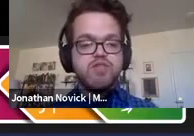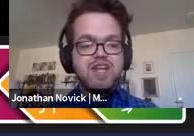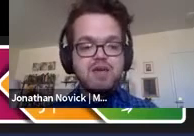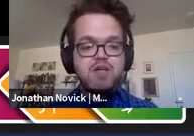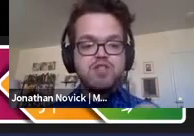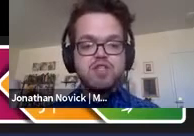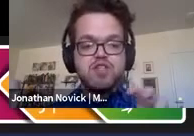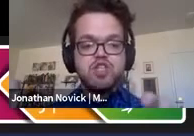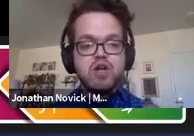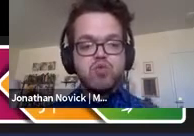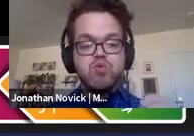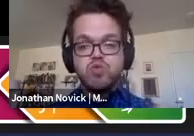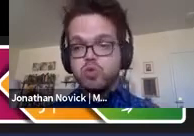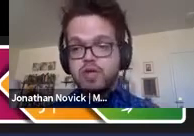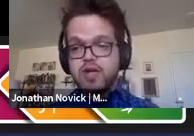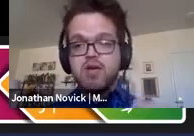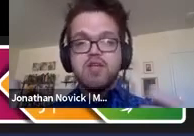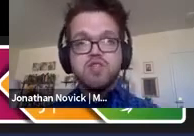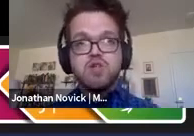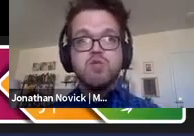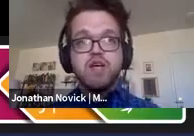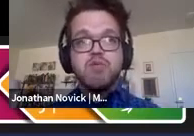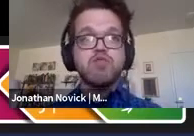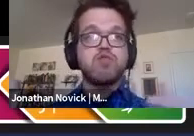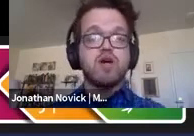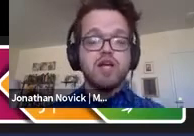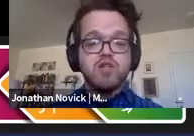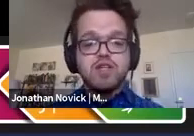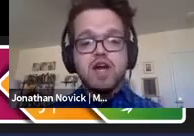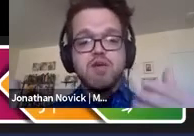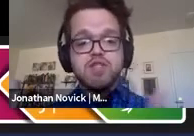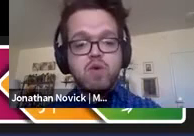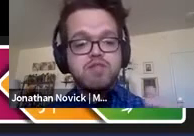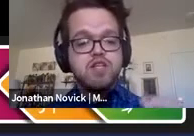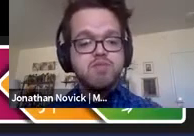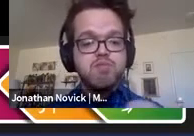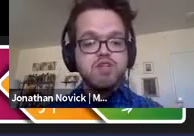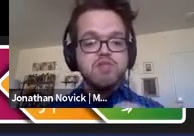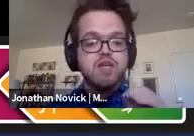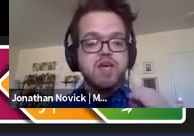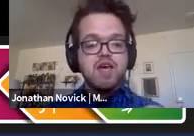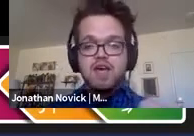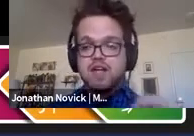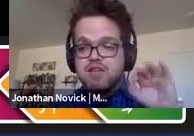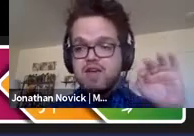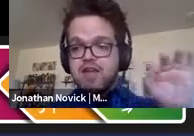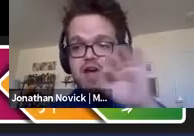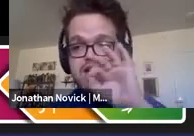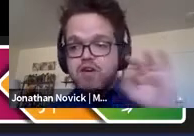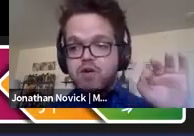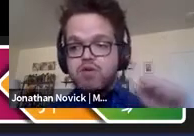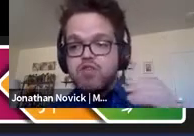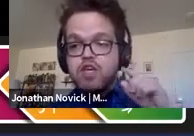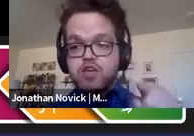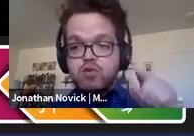description of any image that's shared through social media. This is also applicable to electronic documents and websites, but principally it is a